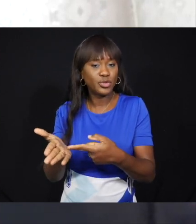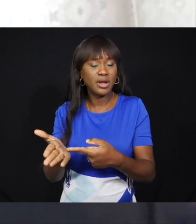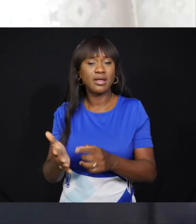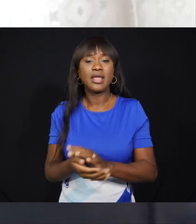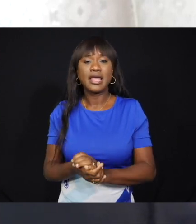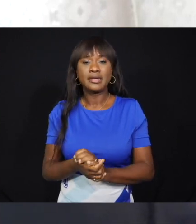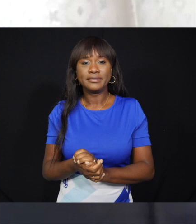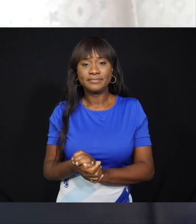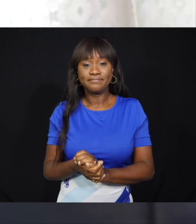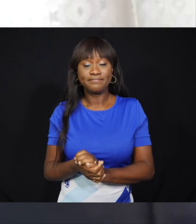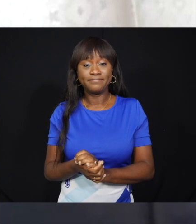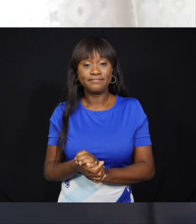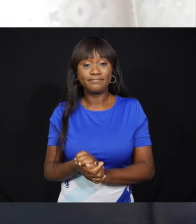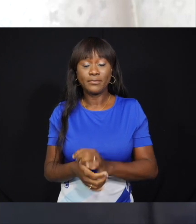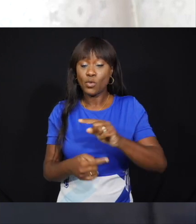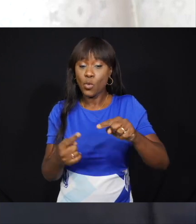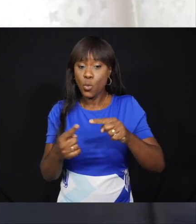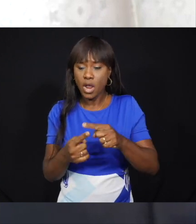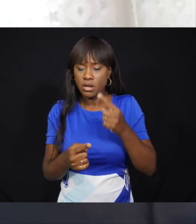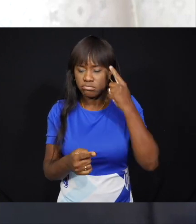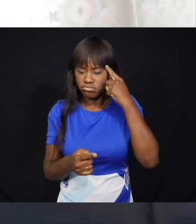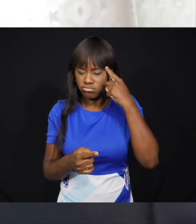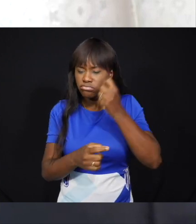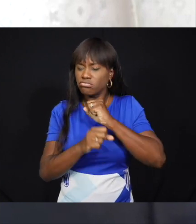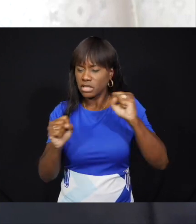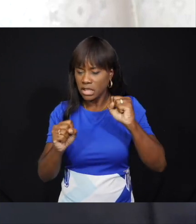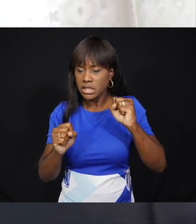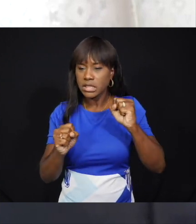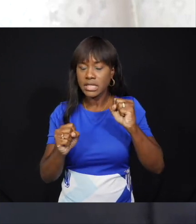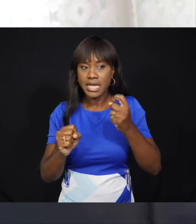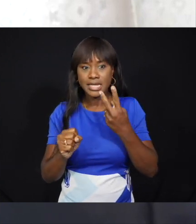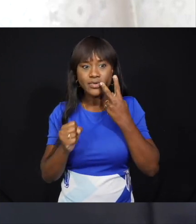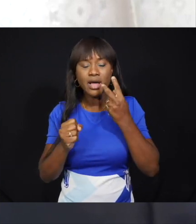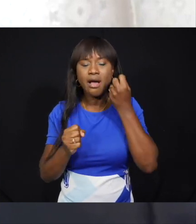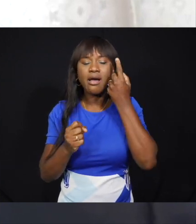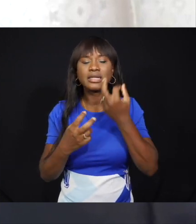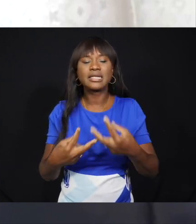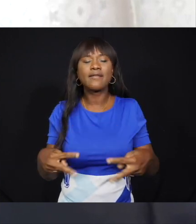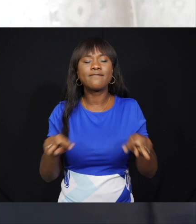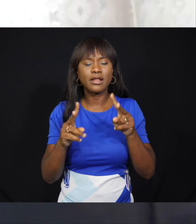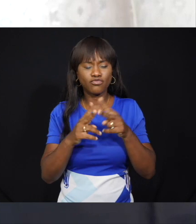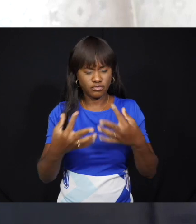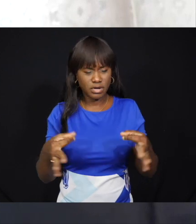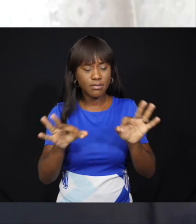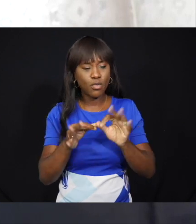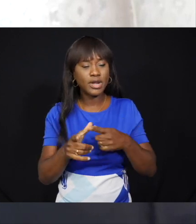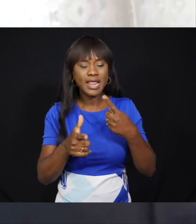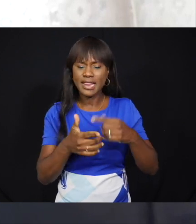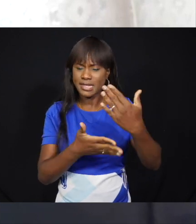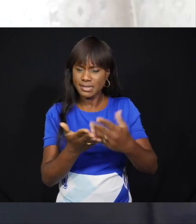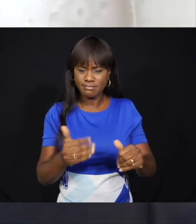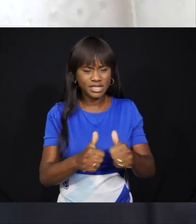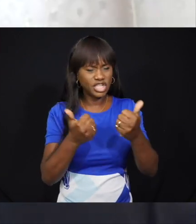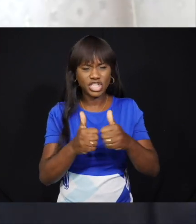but there's evidence that from Niala and from so many others that once you put your mind to it